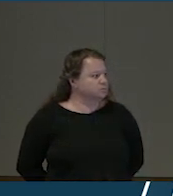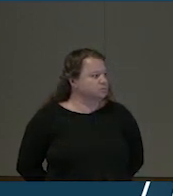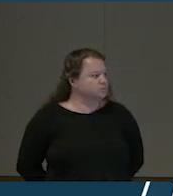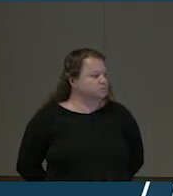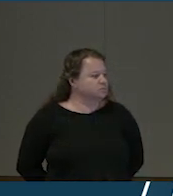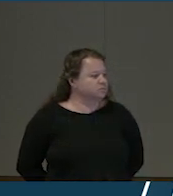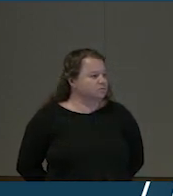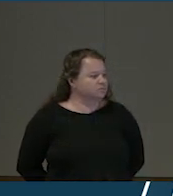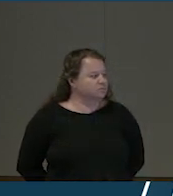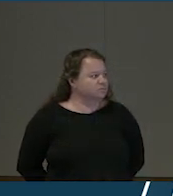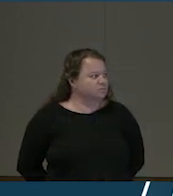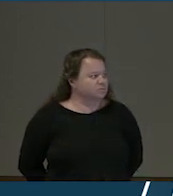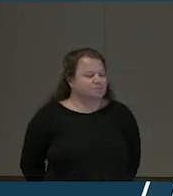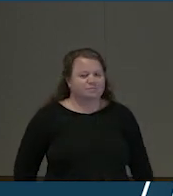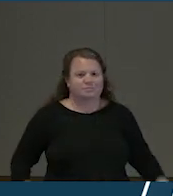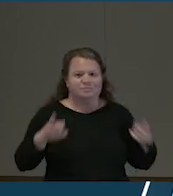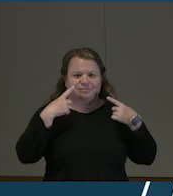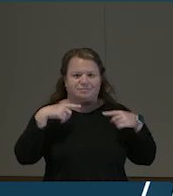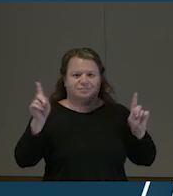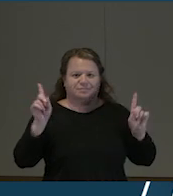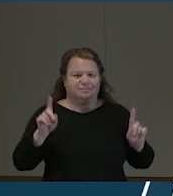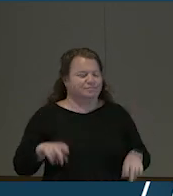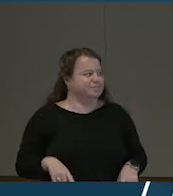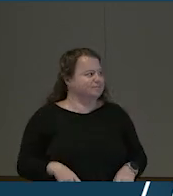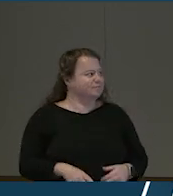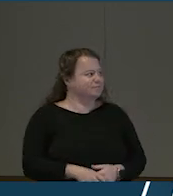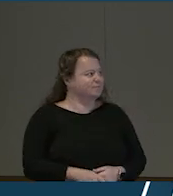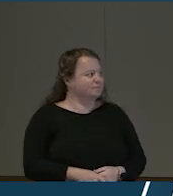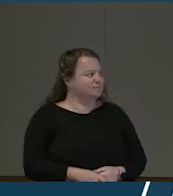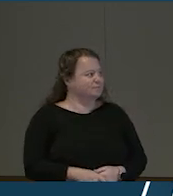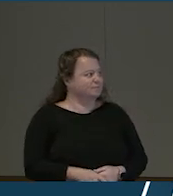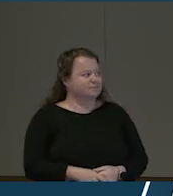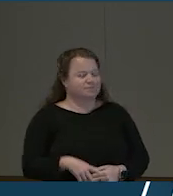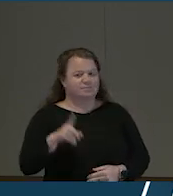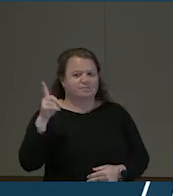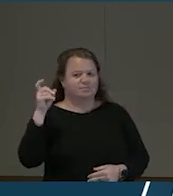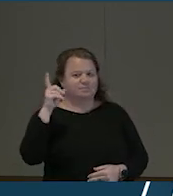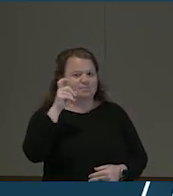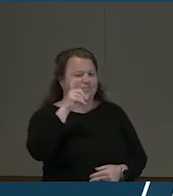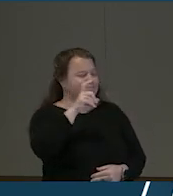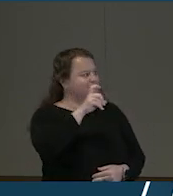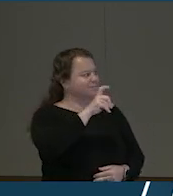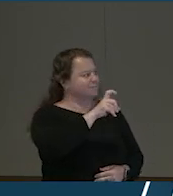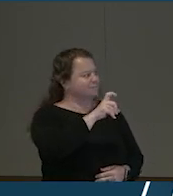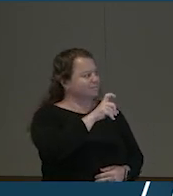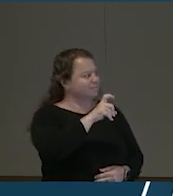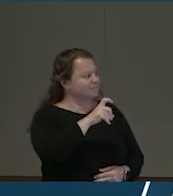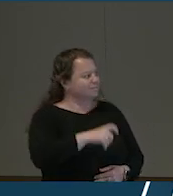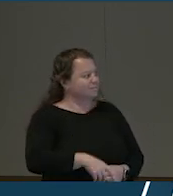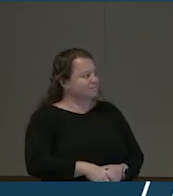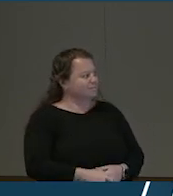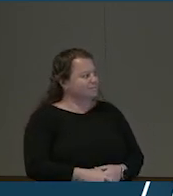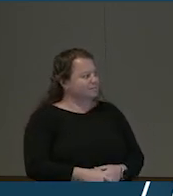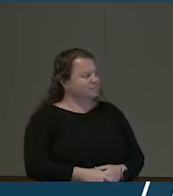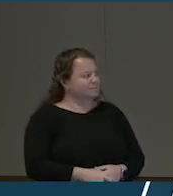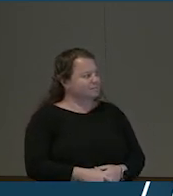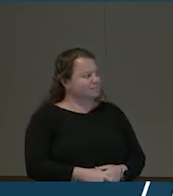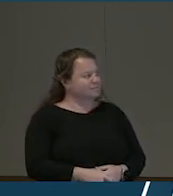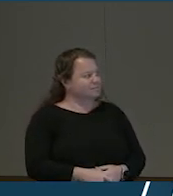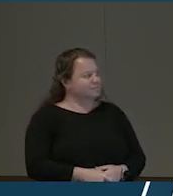There we go. You're good. Wait! I brought my own crayon. Oh, well, I